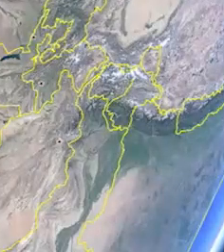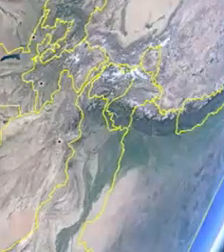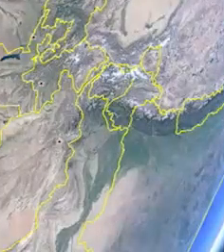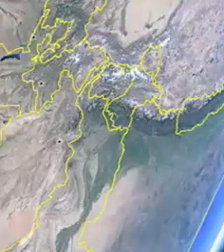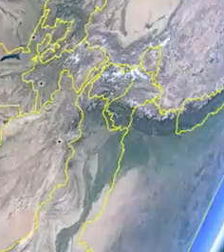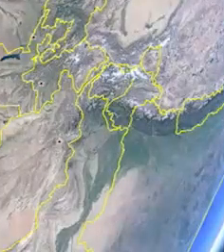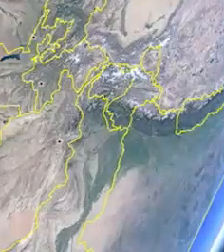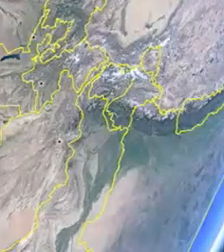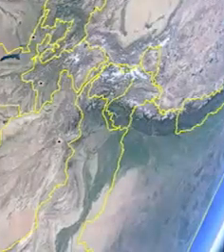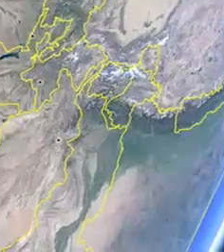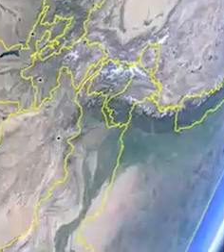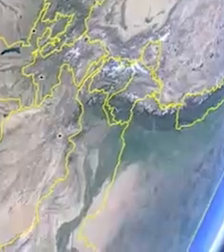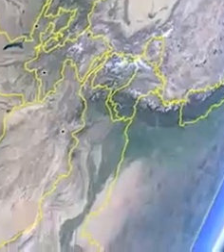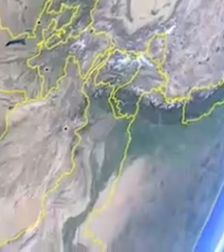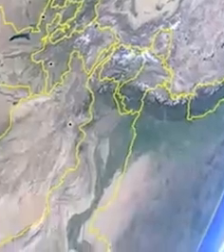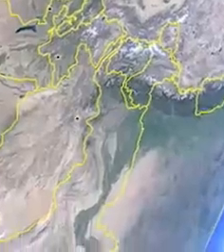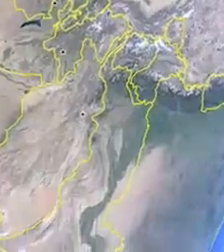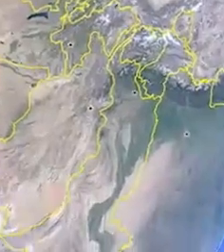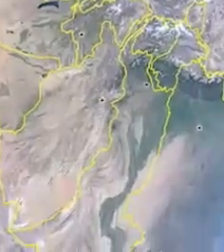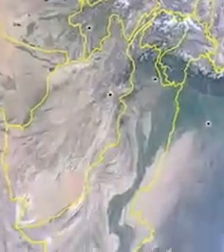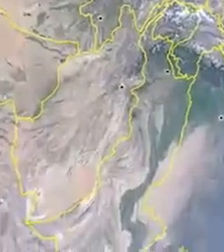Jesus is coming soon.